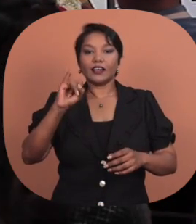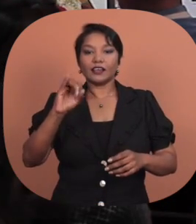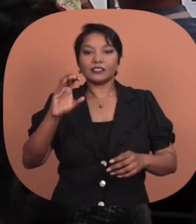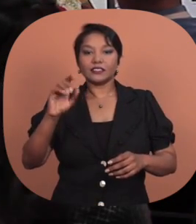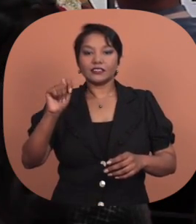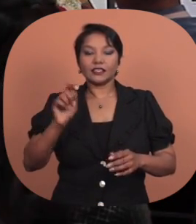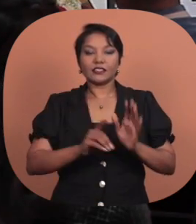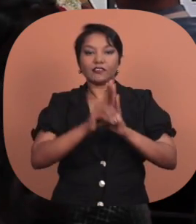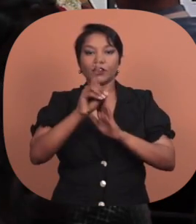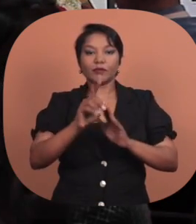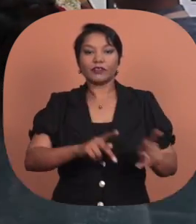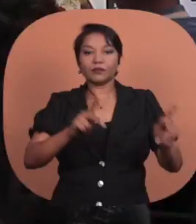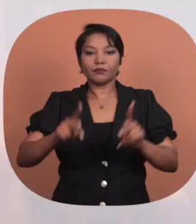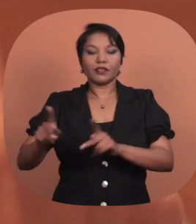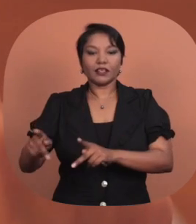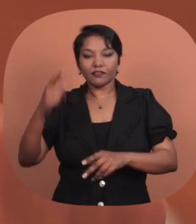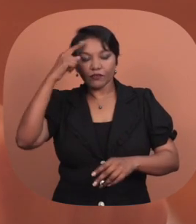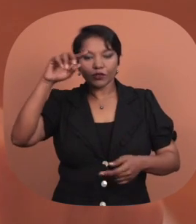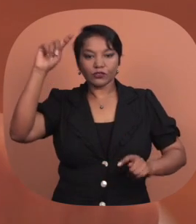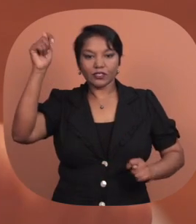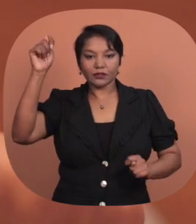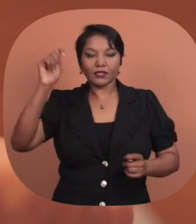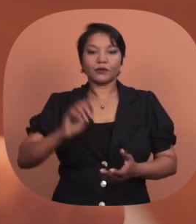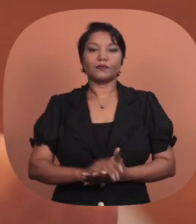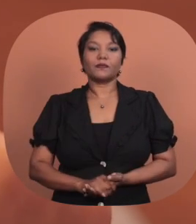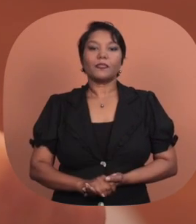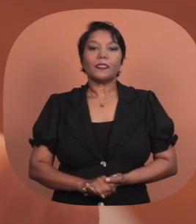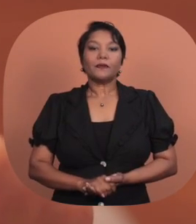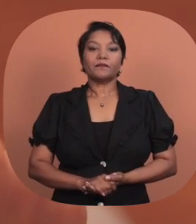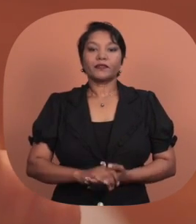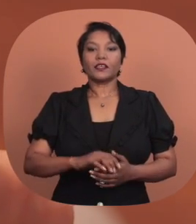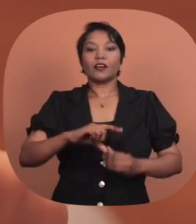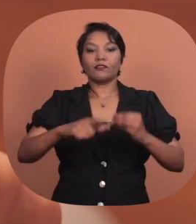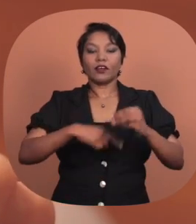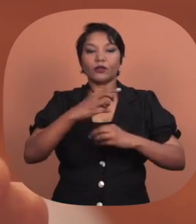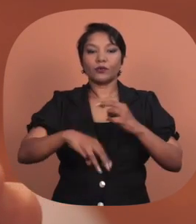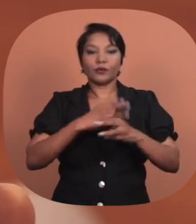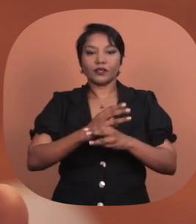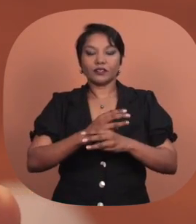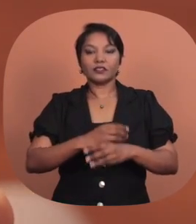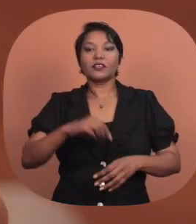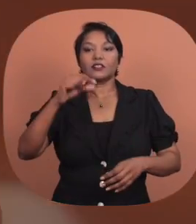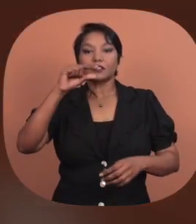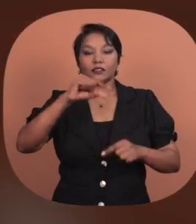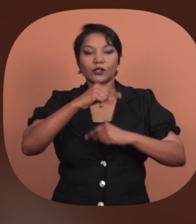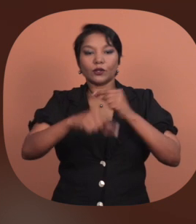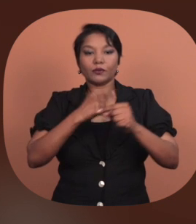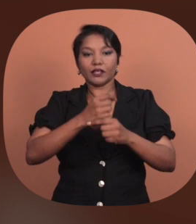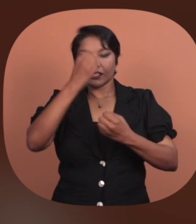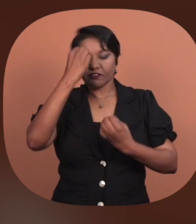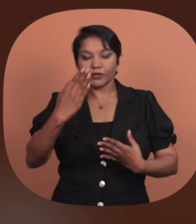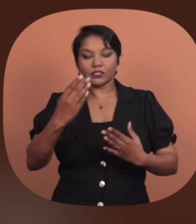identified is still available to go forward. The Global Information Technology Report of 2016 shows that Trinidad